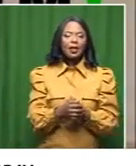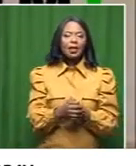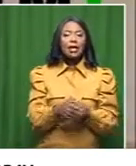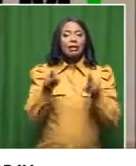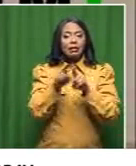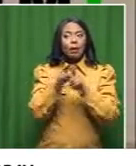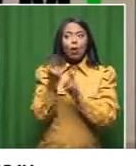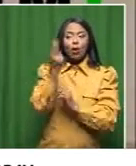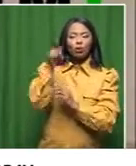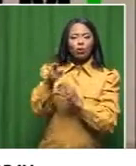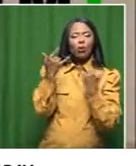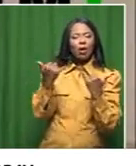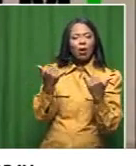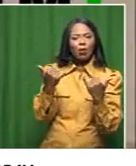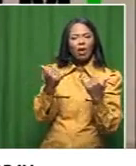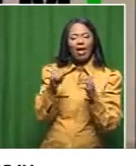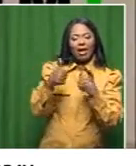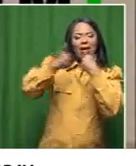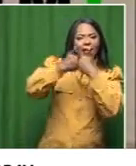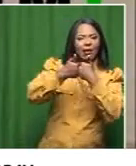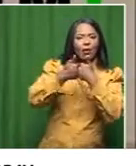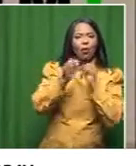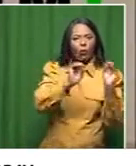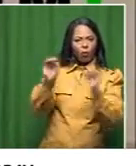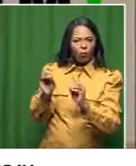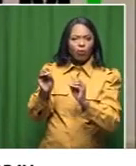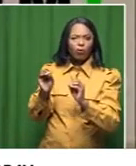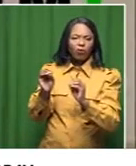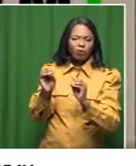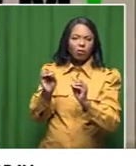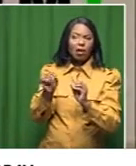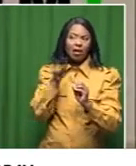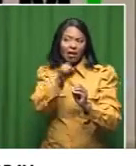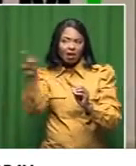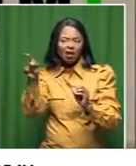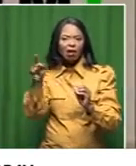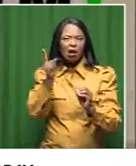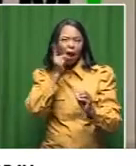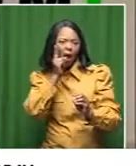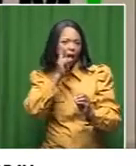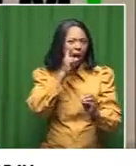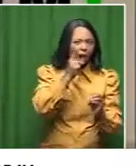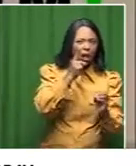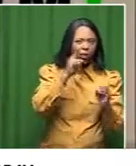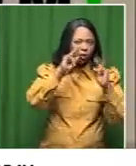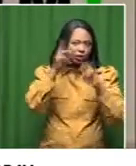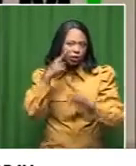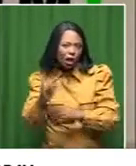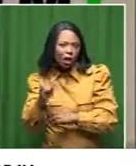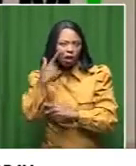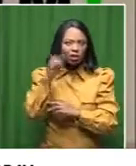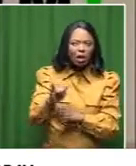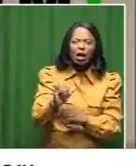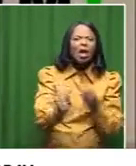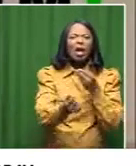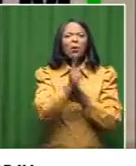We also have rating agencies, right, that are looking and wanting to see exactly what's happening in